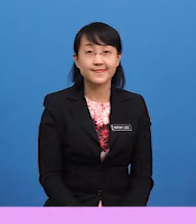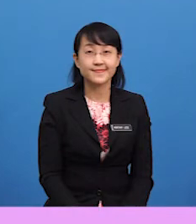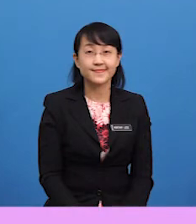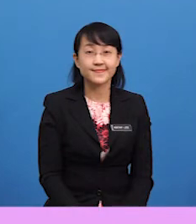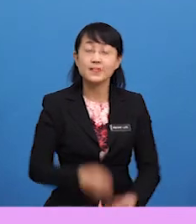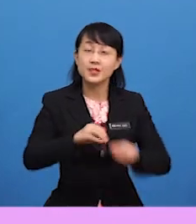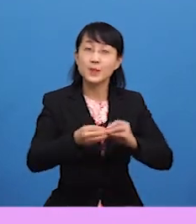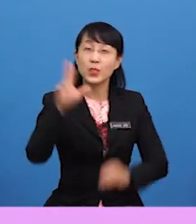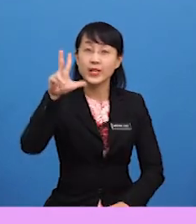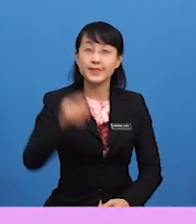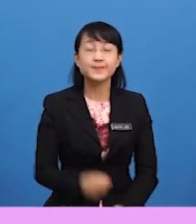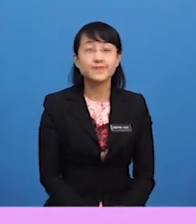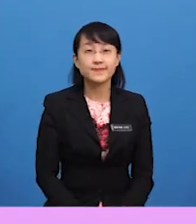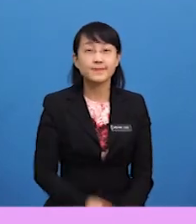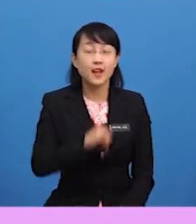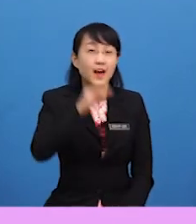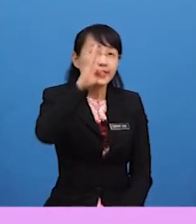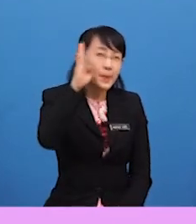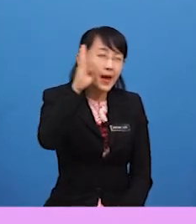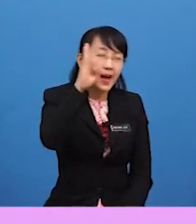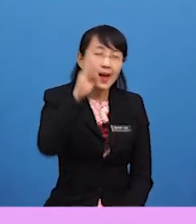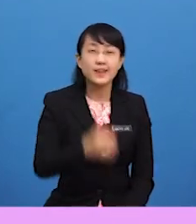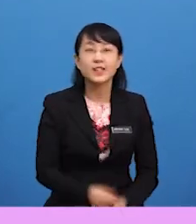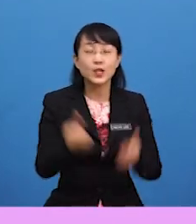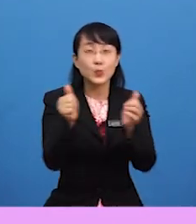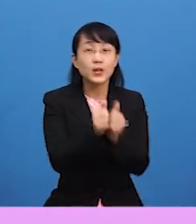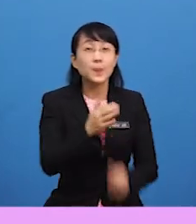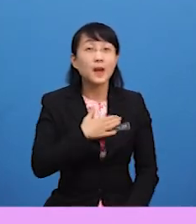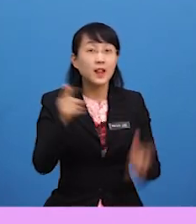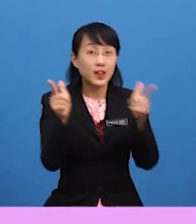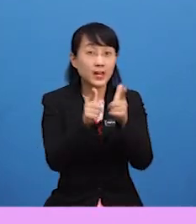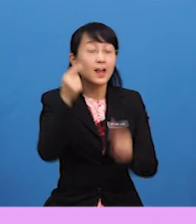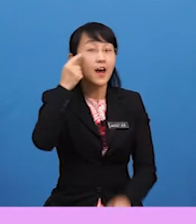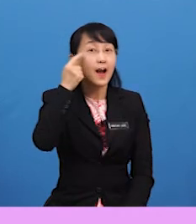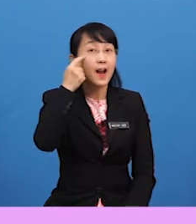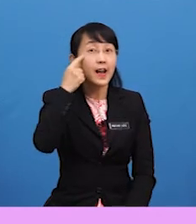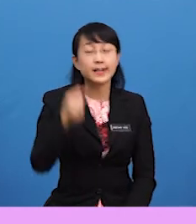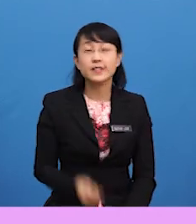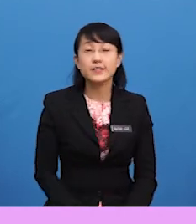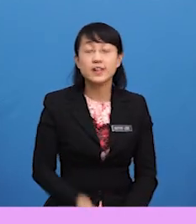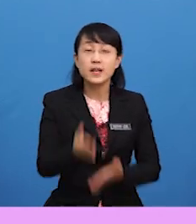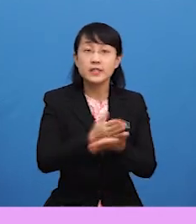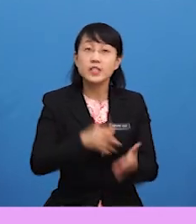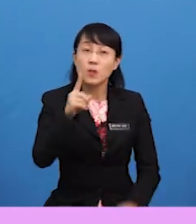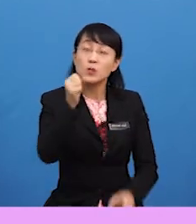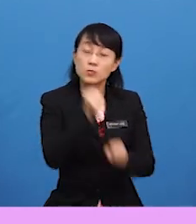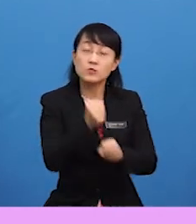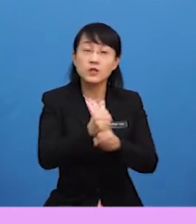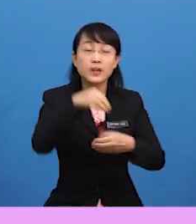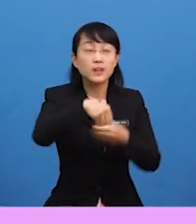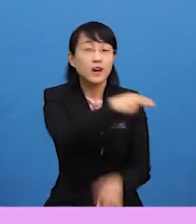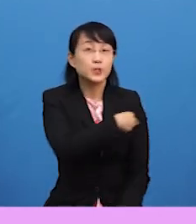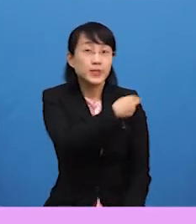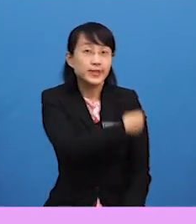Number three. I spy with my little eye someone who works in a